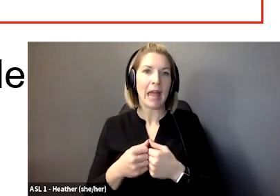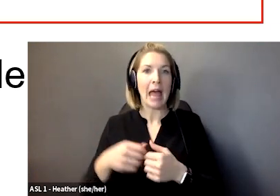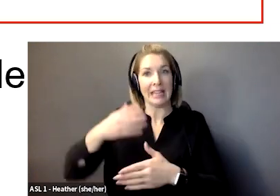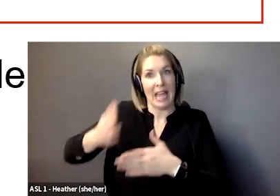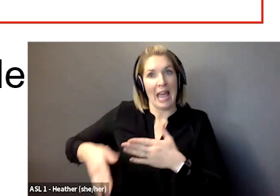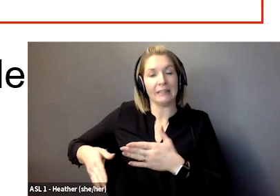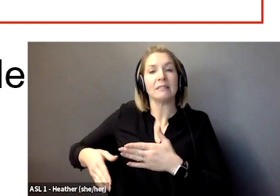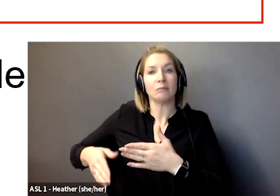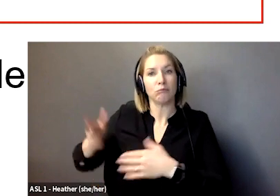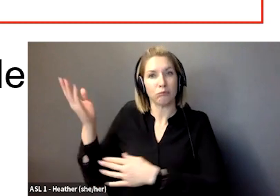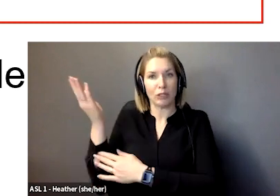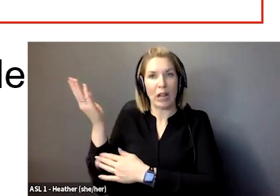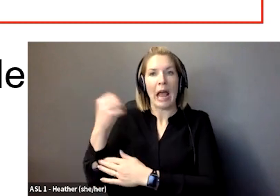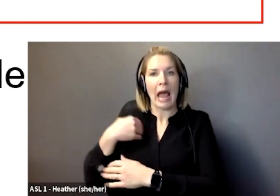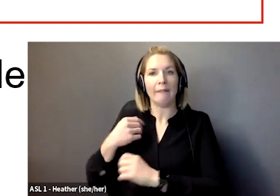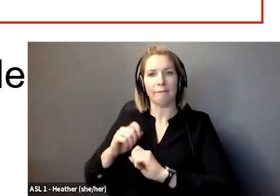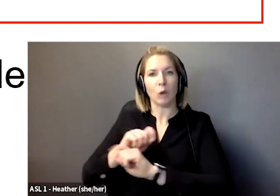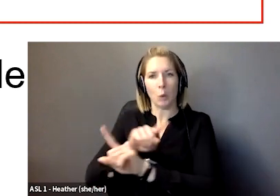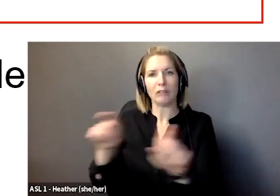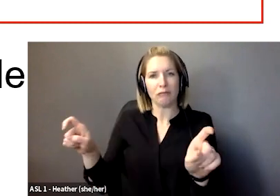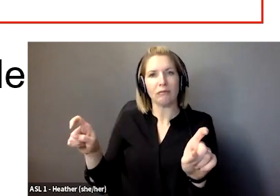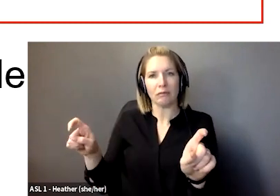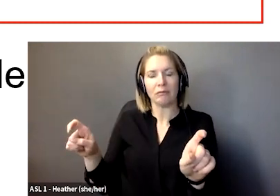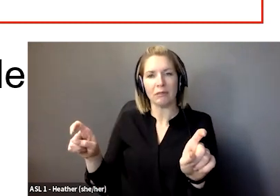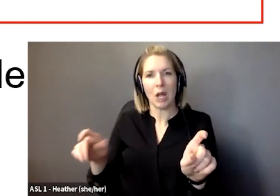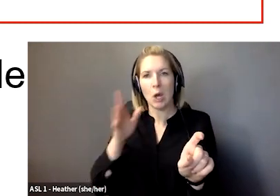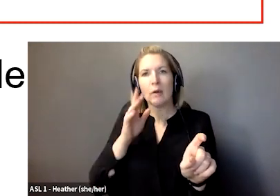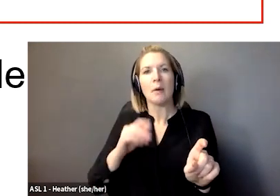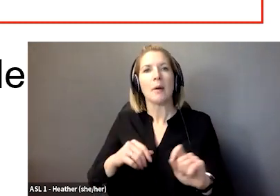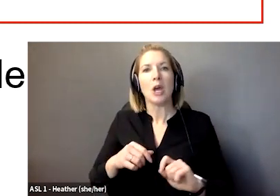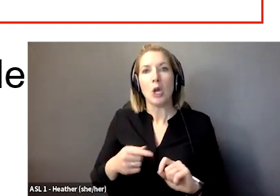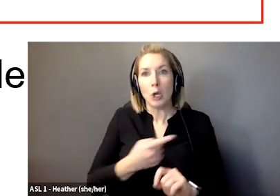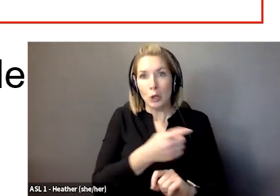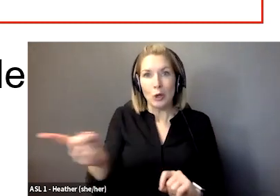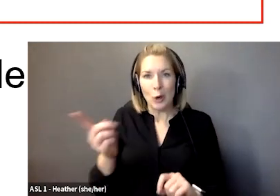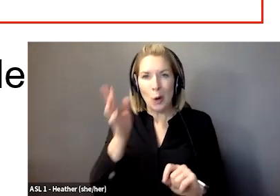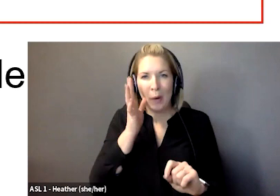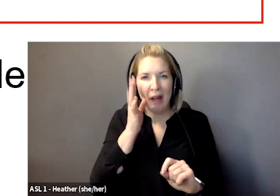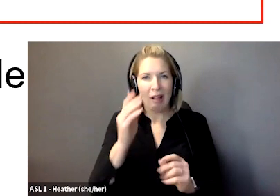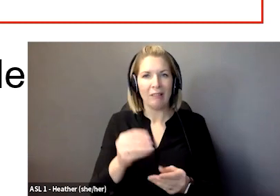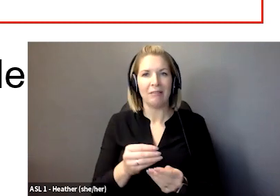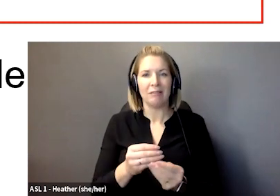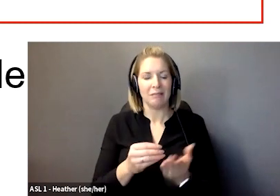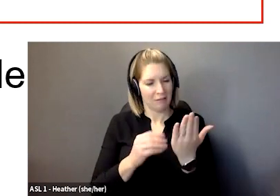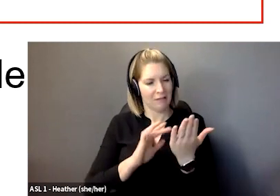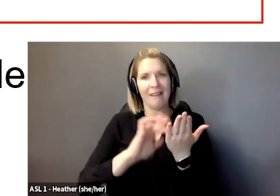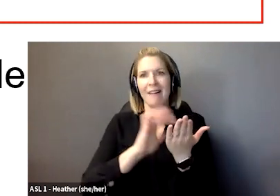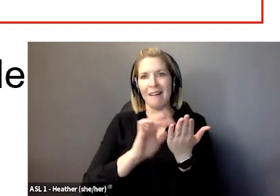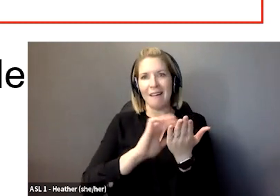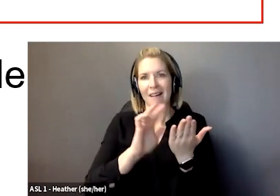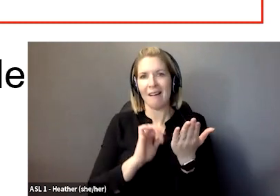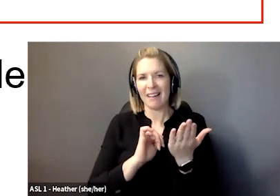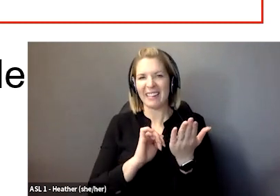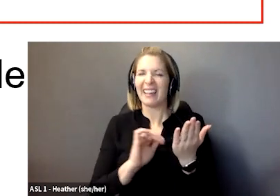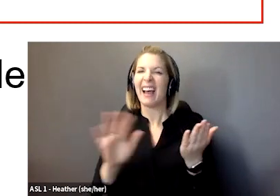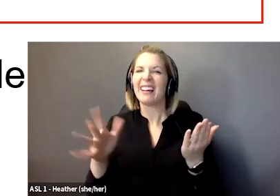several questions and we're going to pose them to the audience. And this will allow you to engage in the Delphi survey process. And it's going to be kind of like a mock version